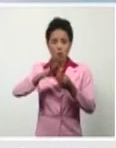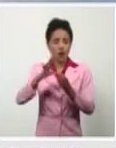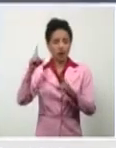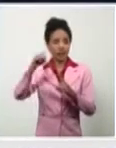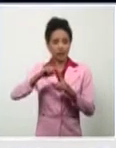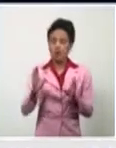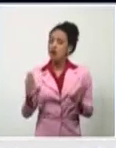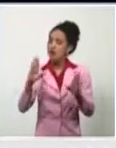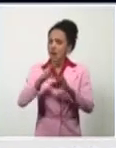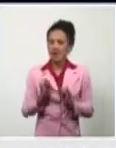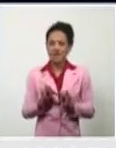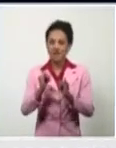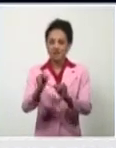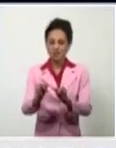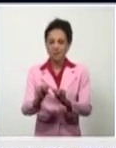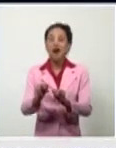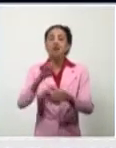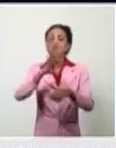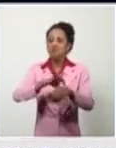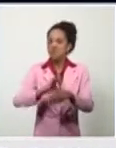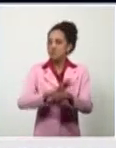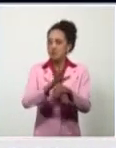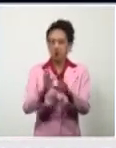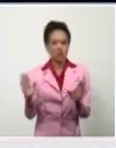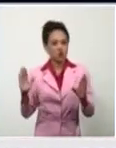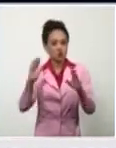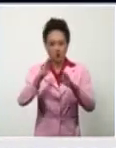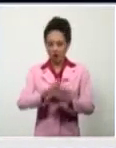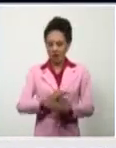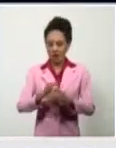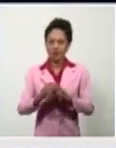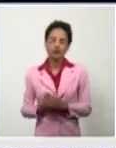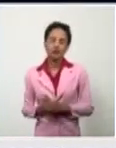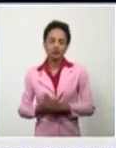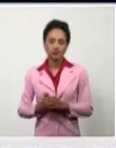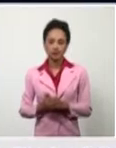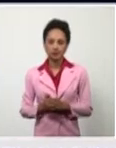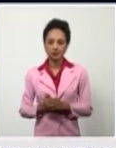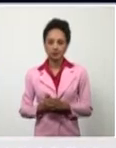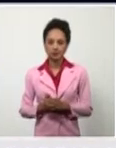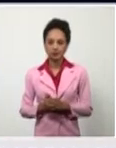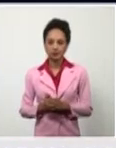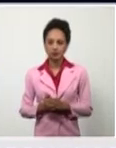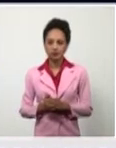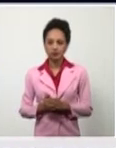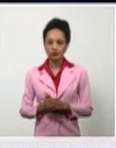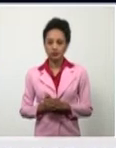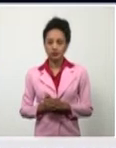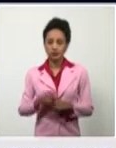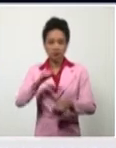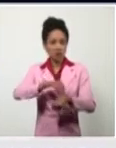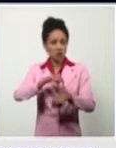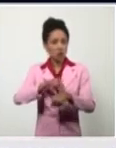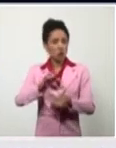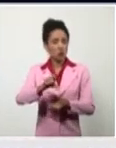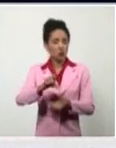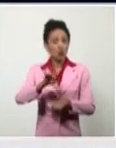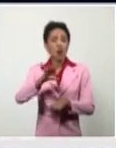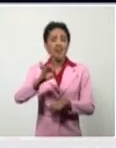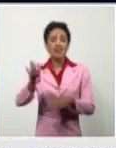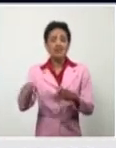They have not reported, not confirmed any case of COVID-19 in the last 15